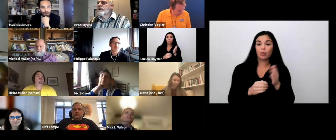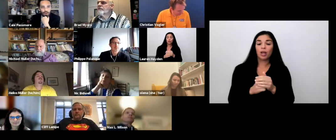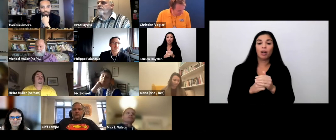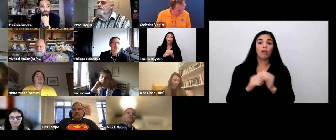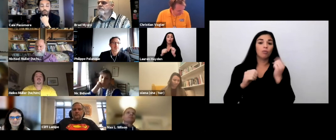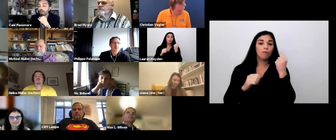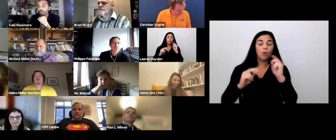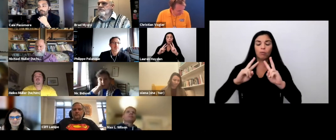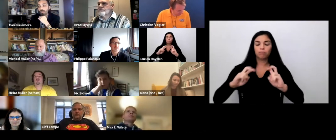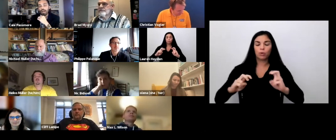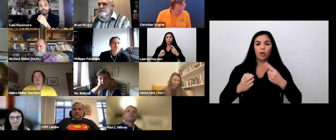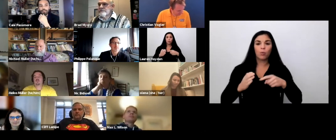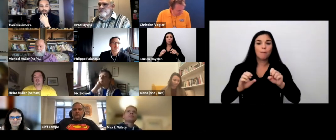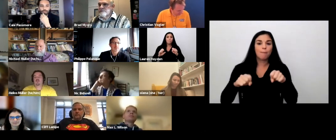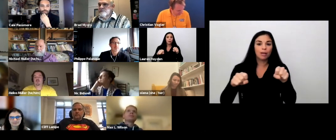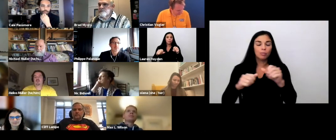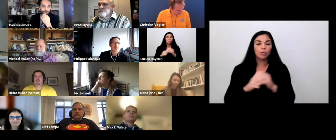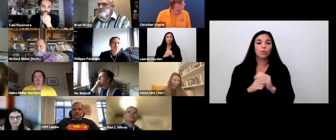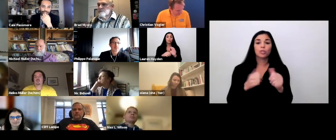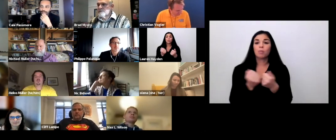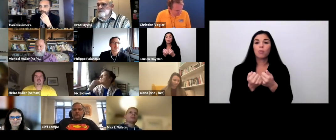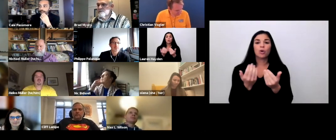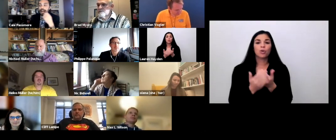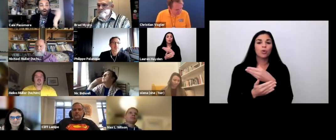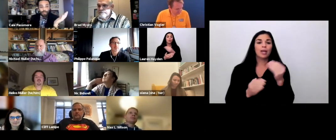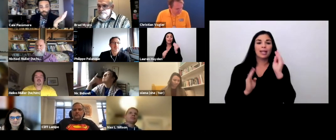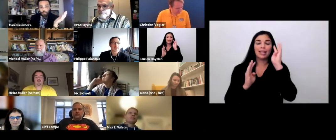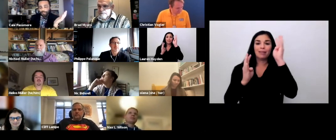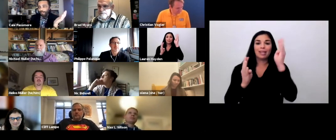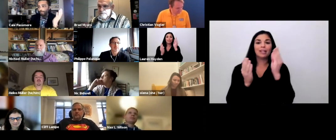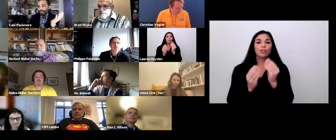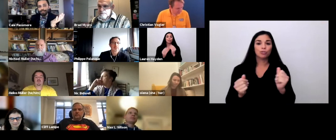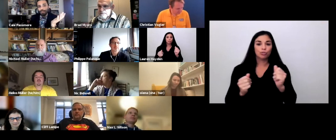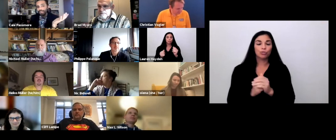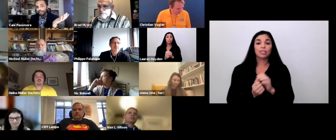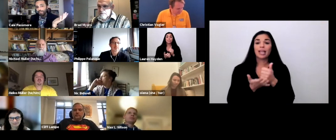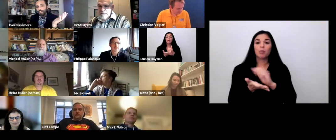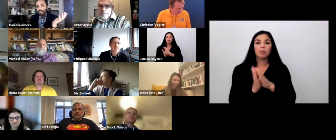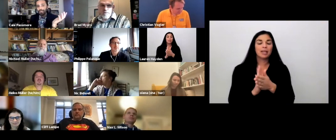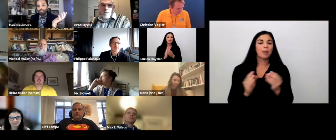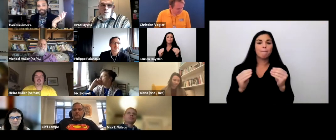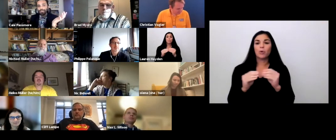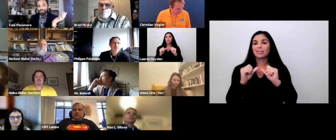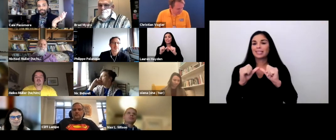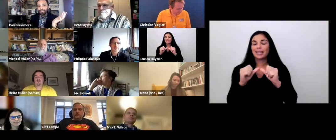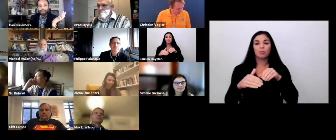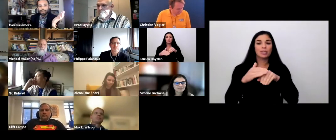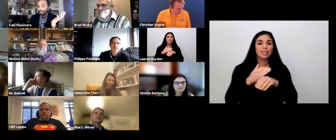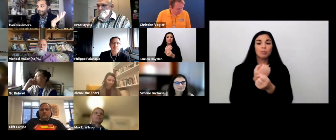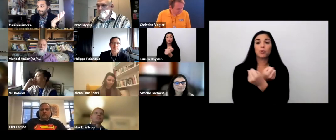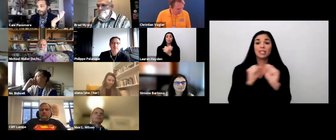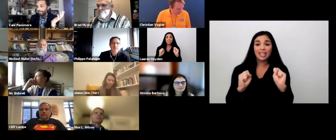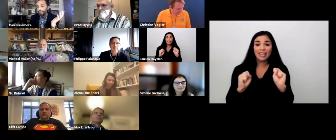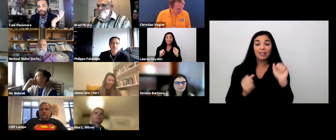possible, support new and innovative sort of solutions to these things, help make them more sustainable, accessible, safe,